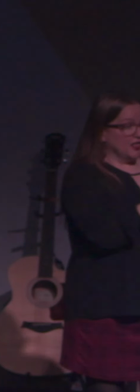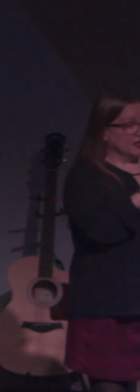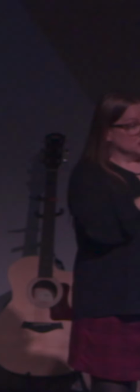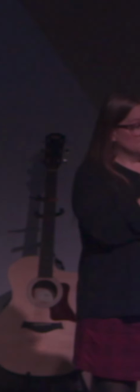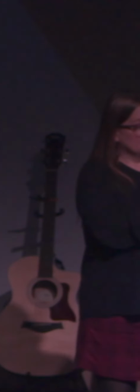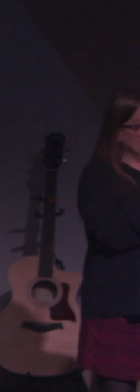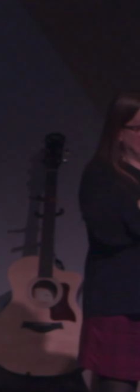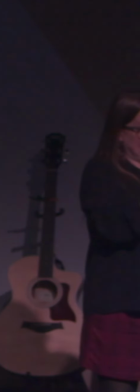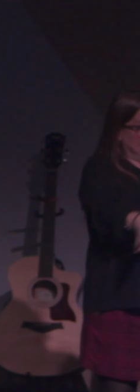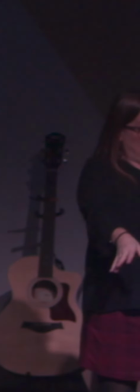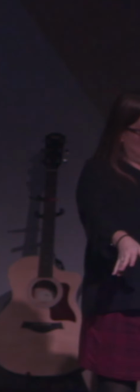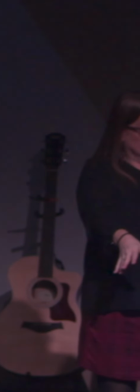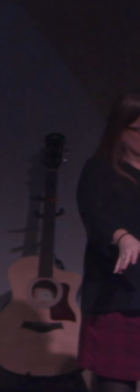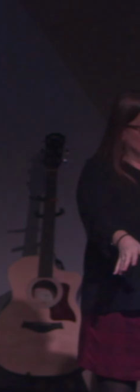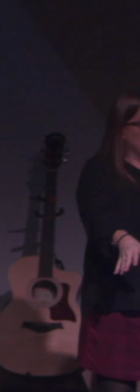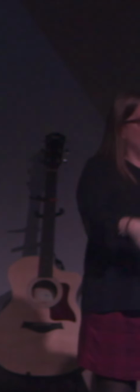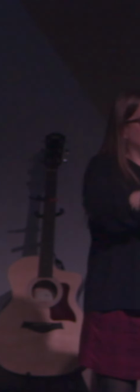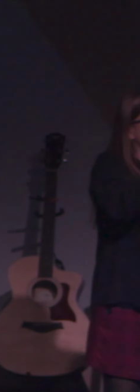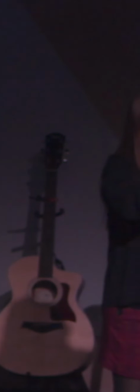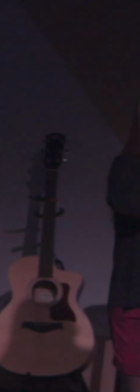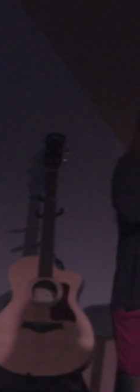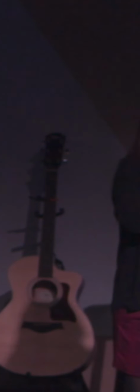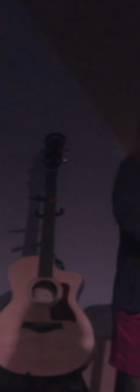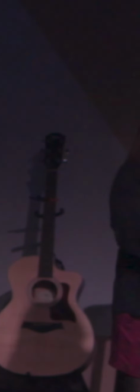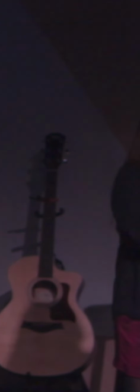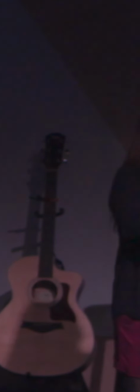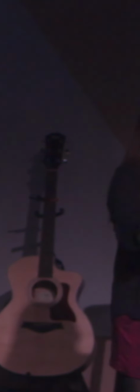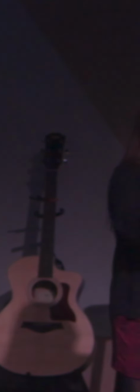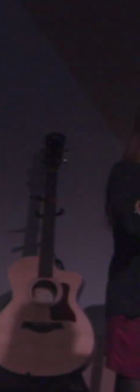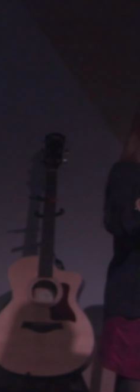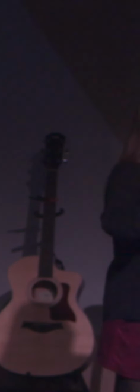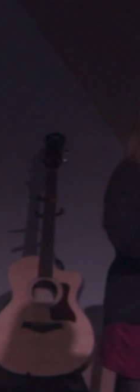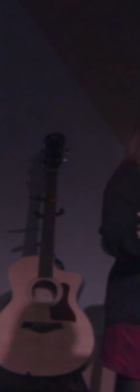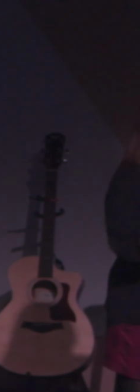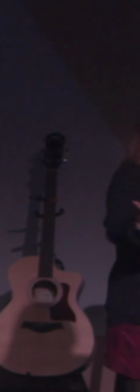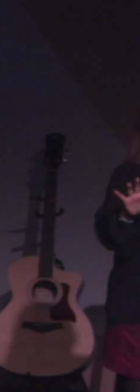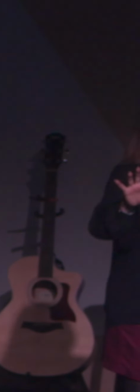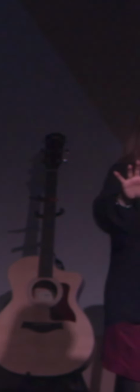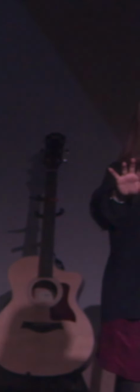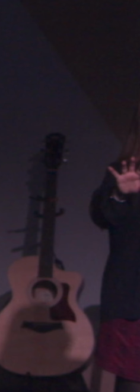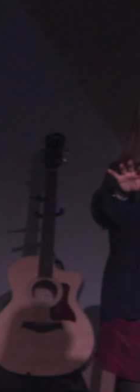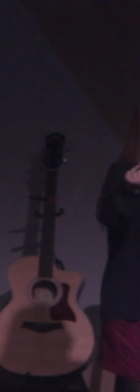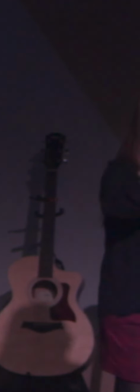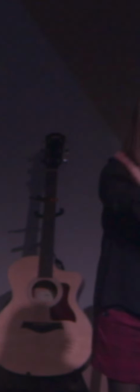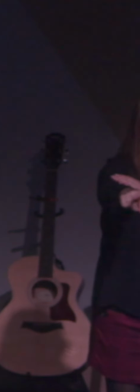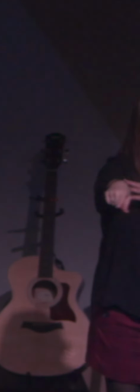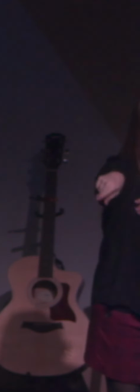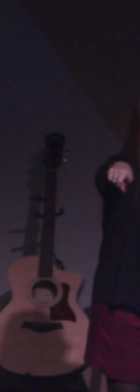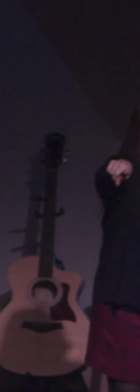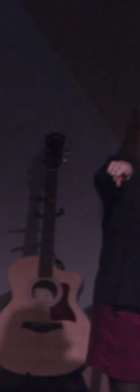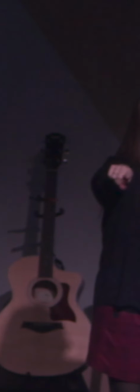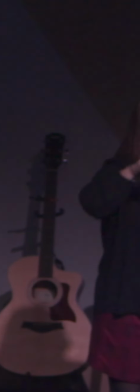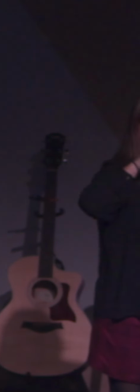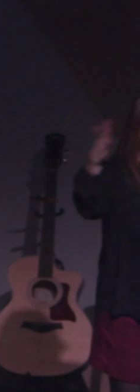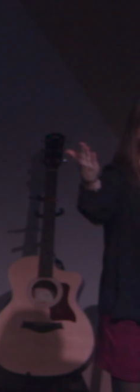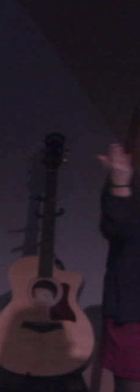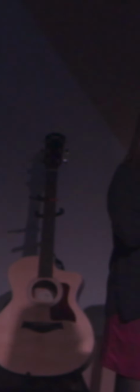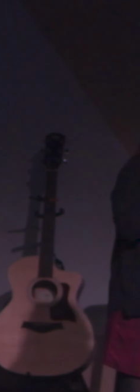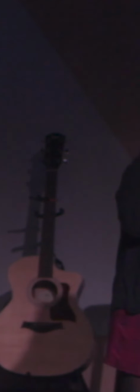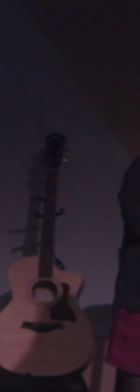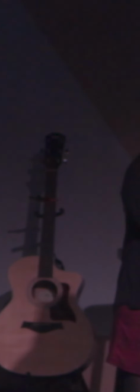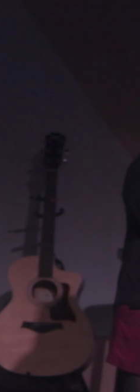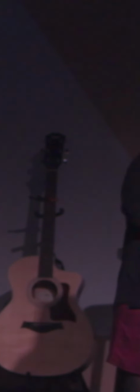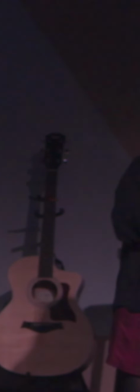the most were the ones that wandered away. The ones that were furthest away that he couldn't get to in time. Those are the ones that got overtaken